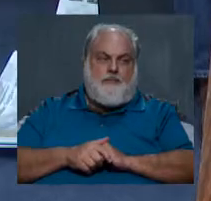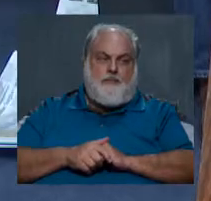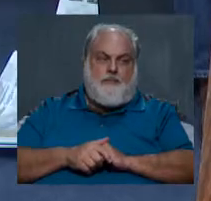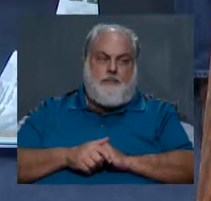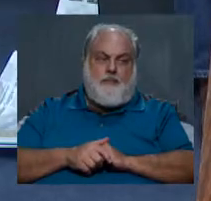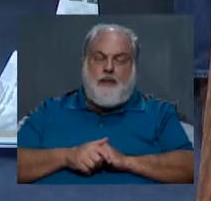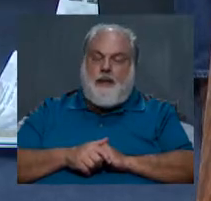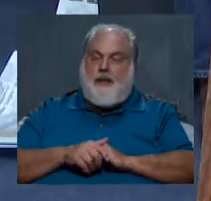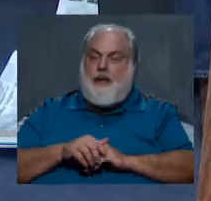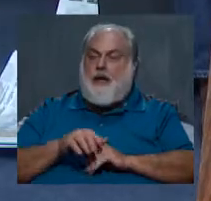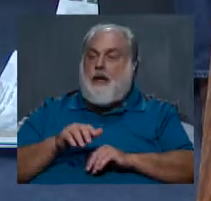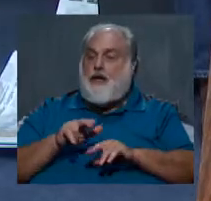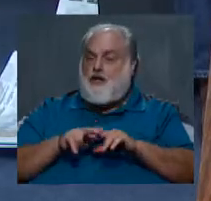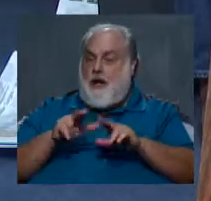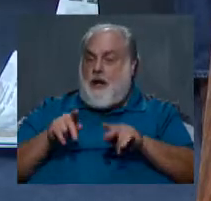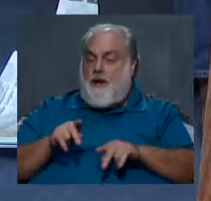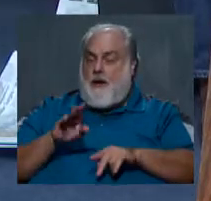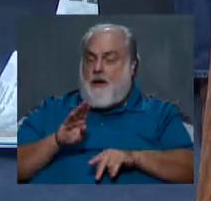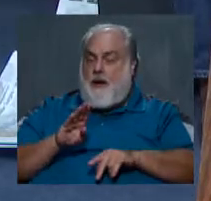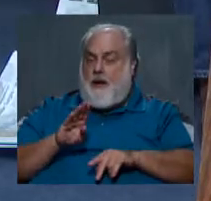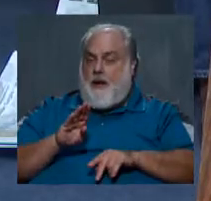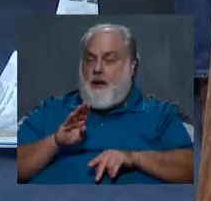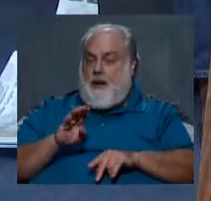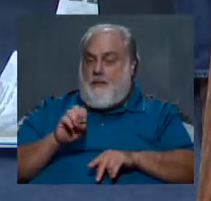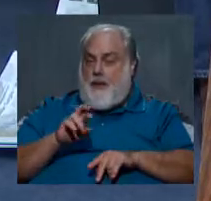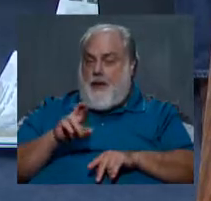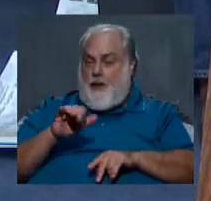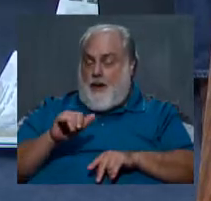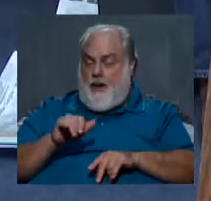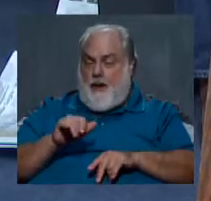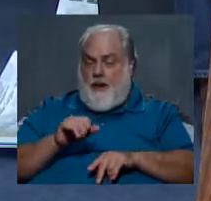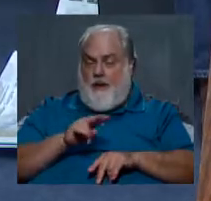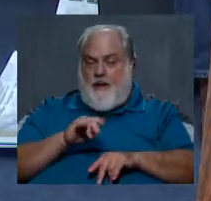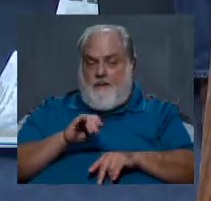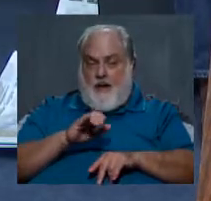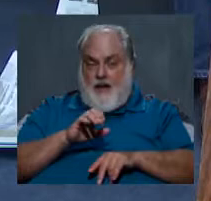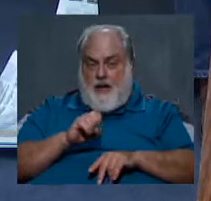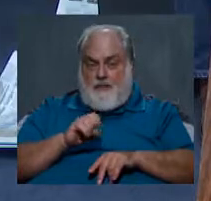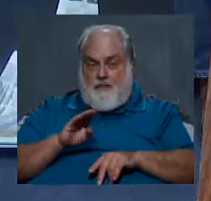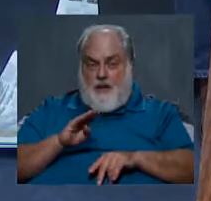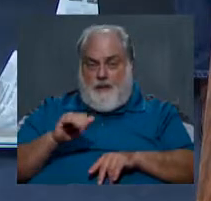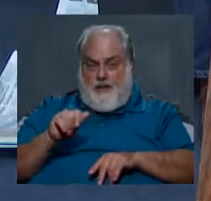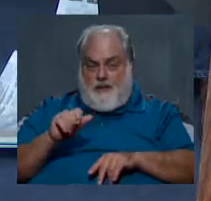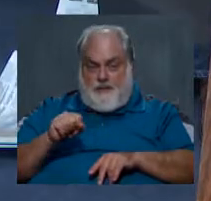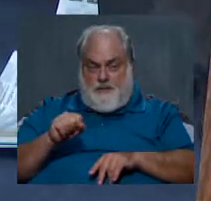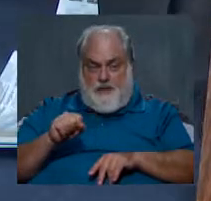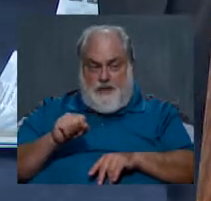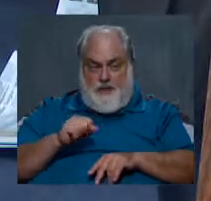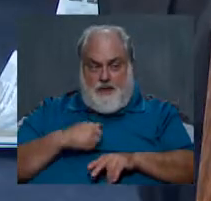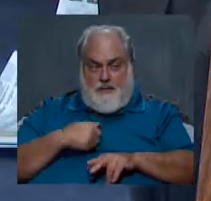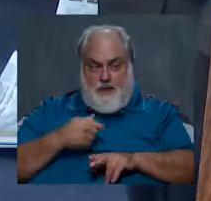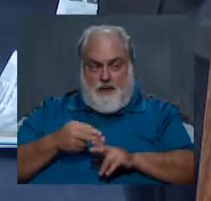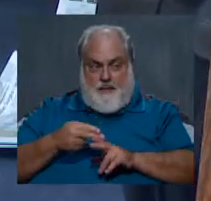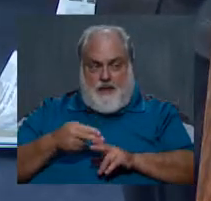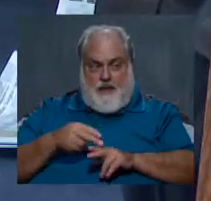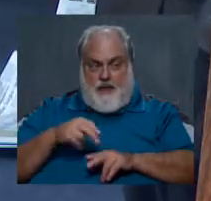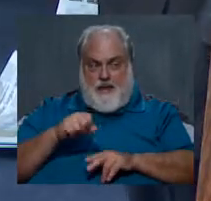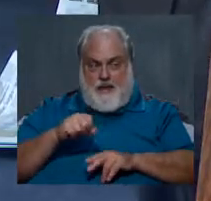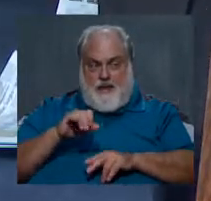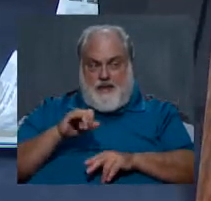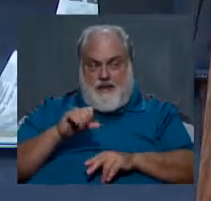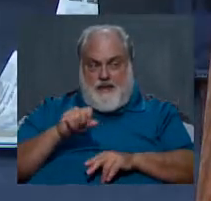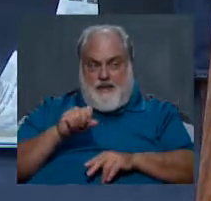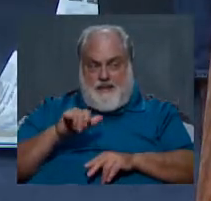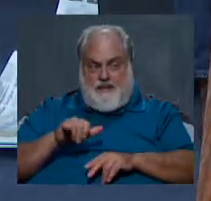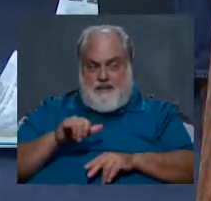Chairman Barry, Vice Chairman Bubbas, Planning Commission members. I'm my name is Sissy Brandon,